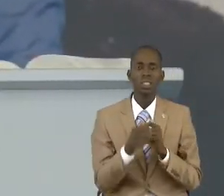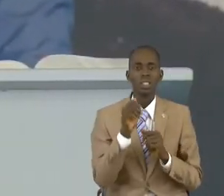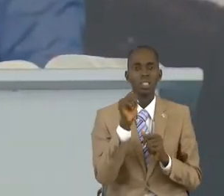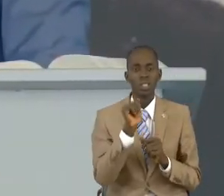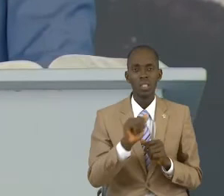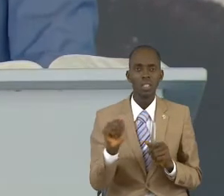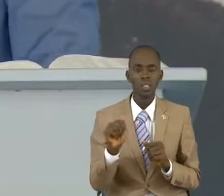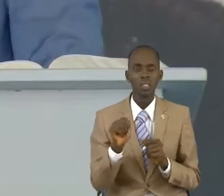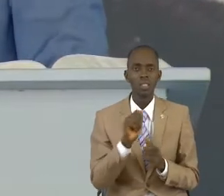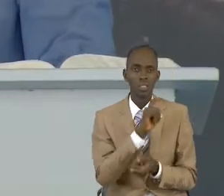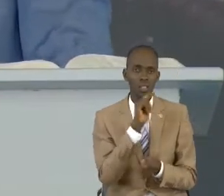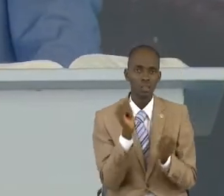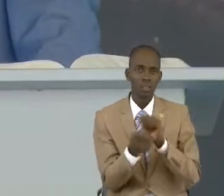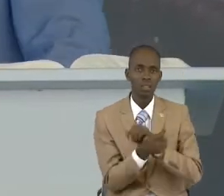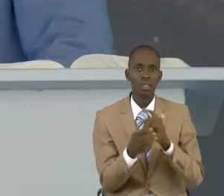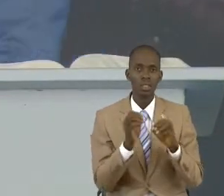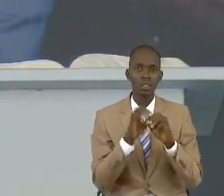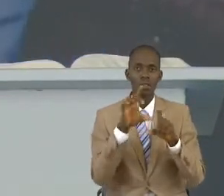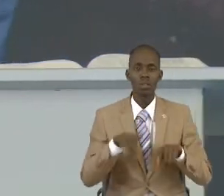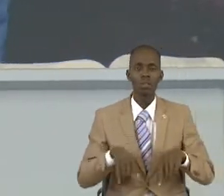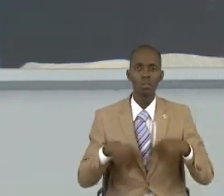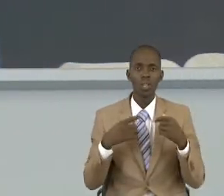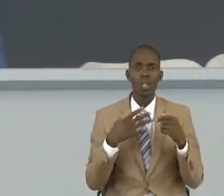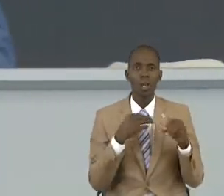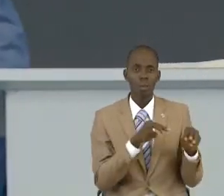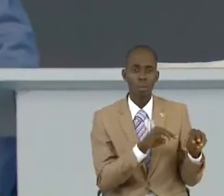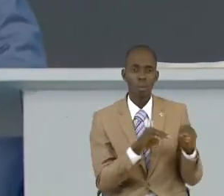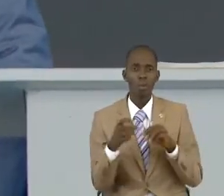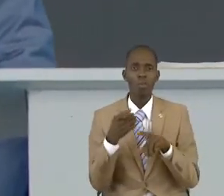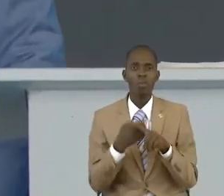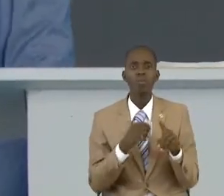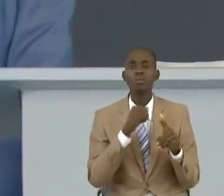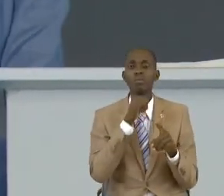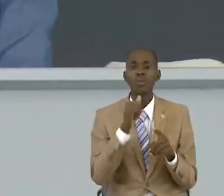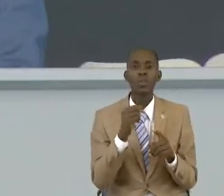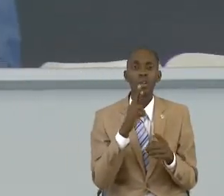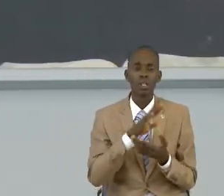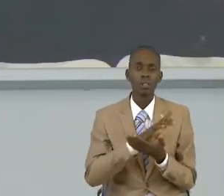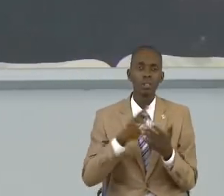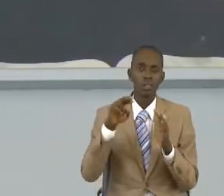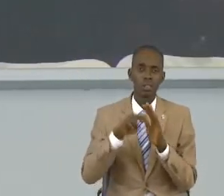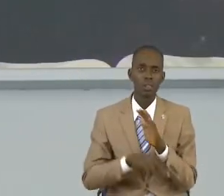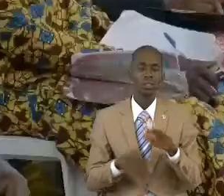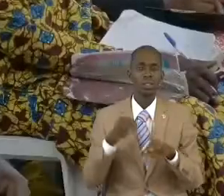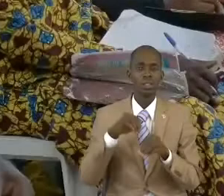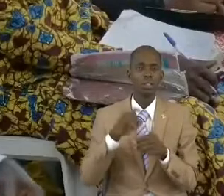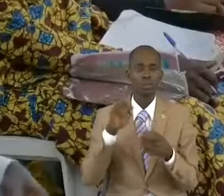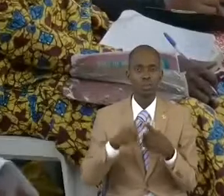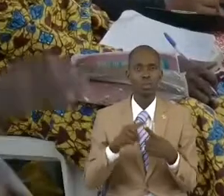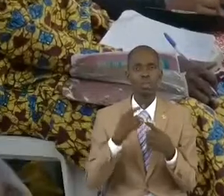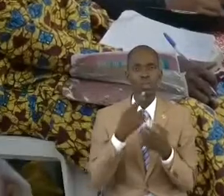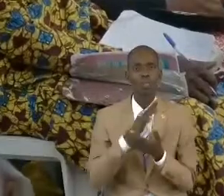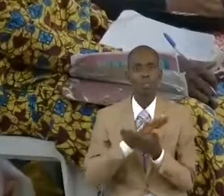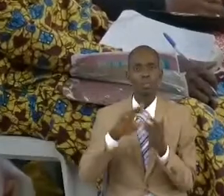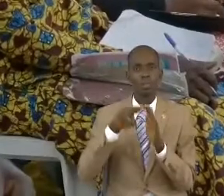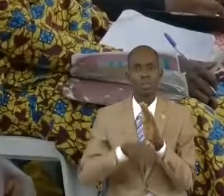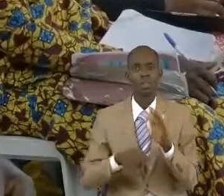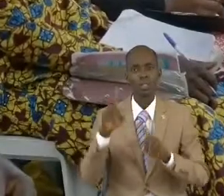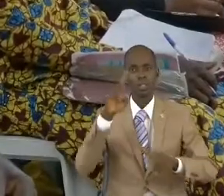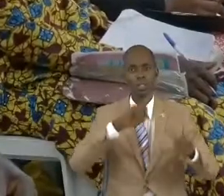your life, and you move from unrighteousness into righteousness. Give me a good amen if you are